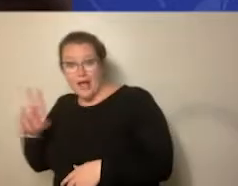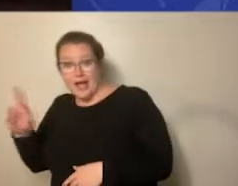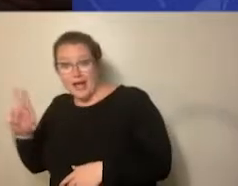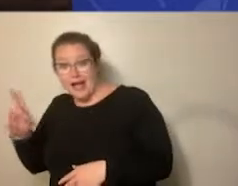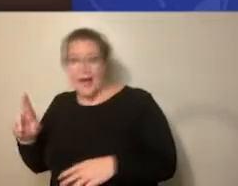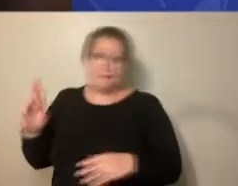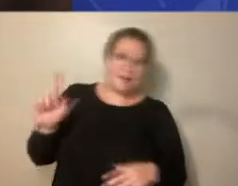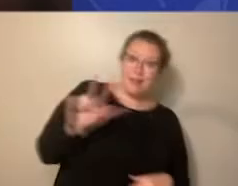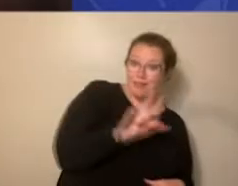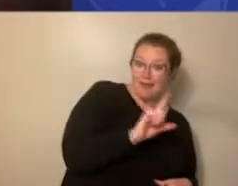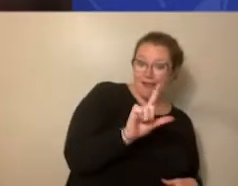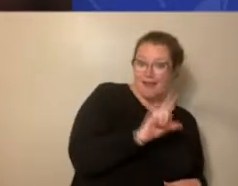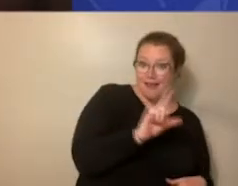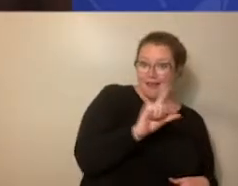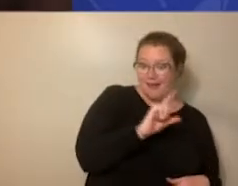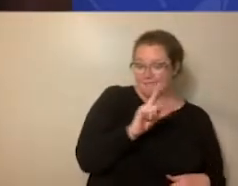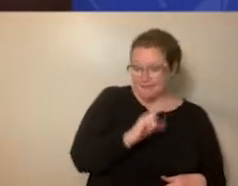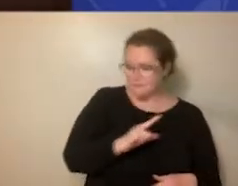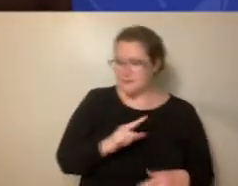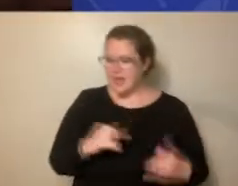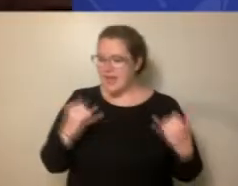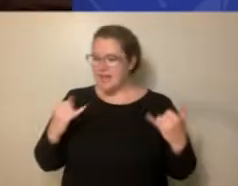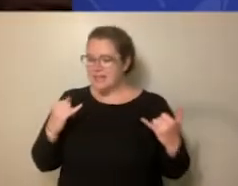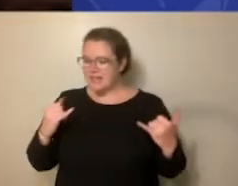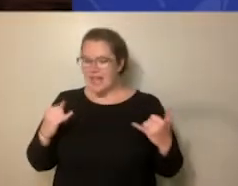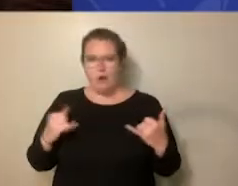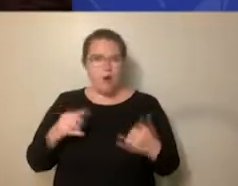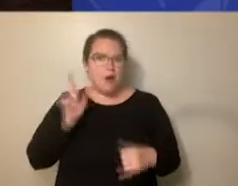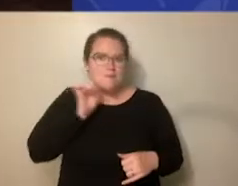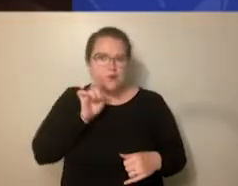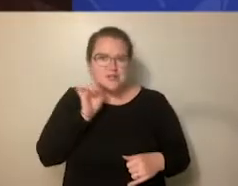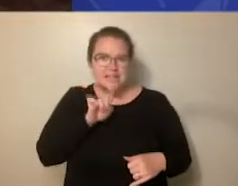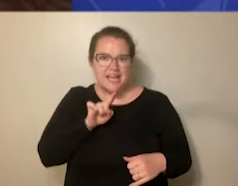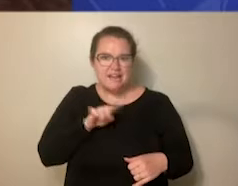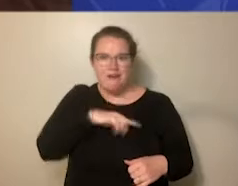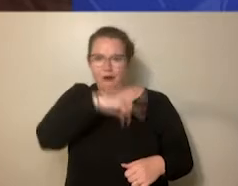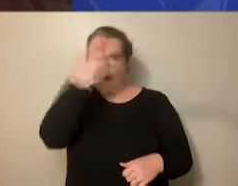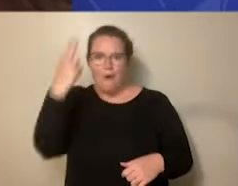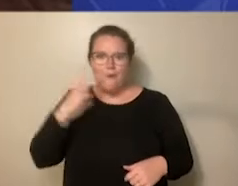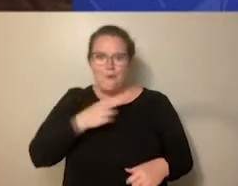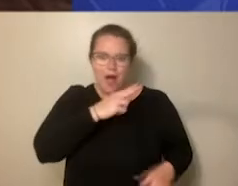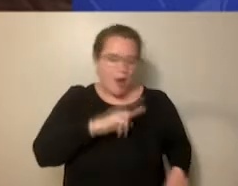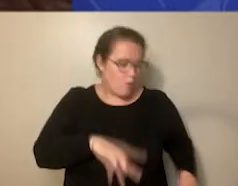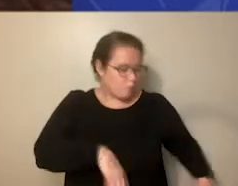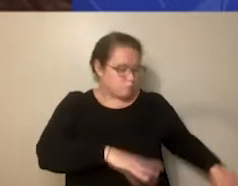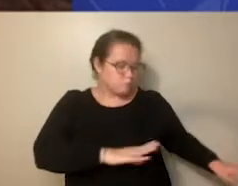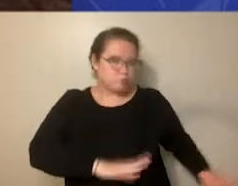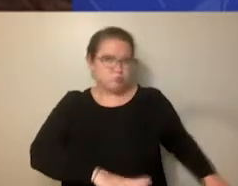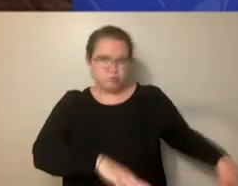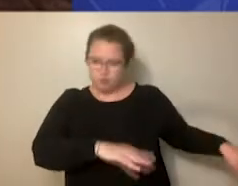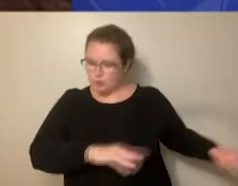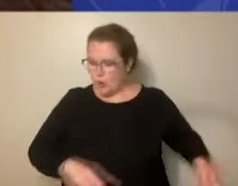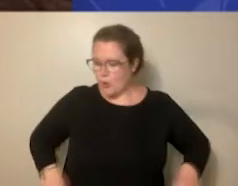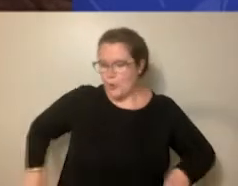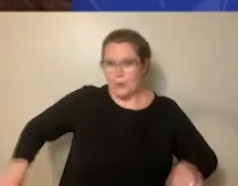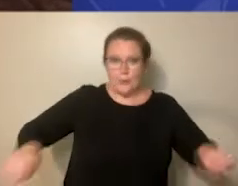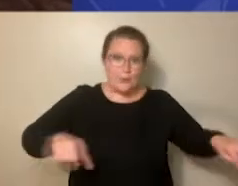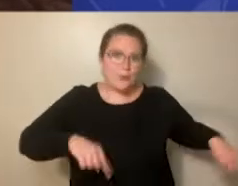side, wiggle to the other side. And everybody pretend to hula hoop as you're